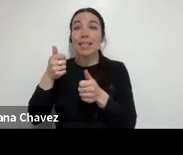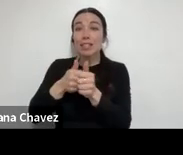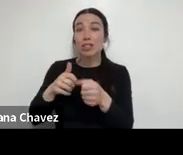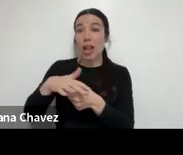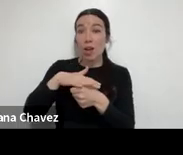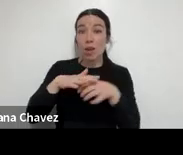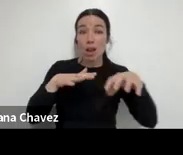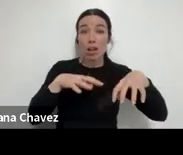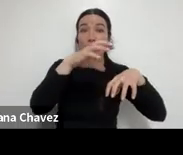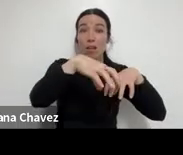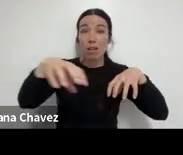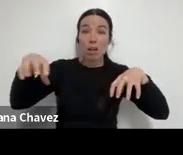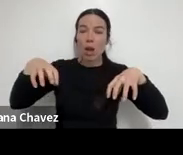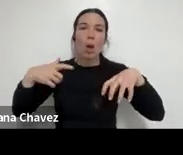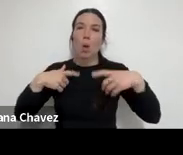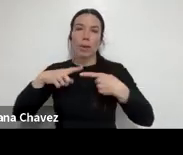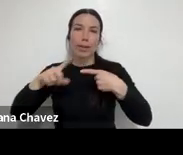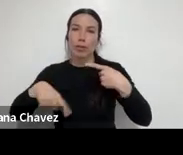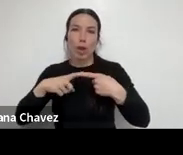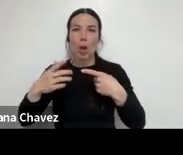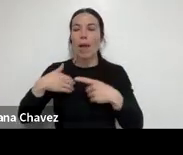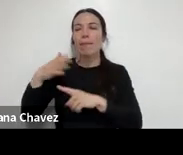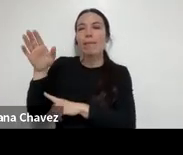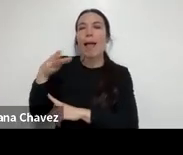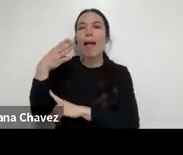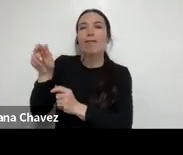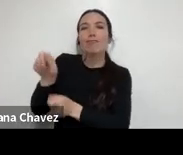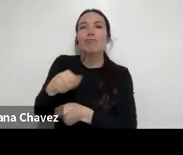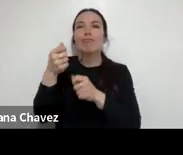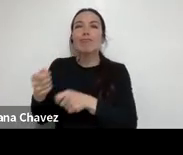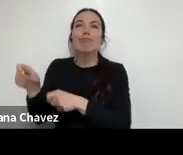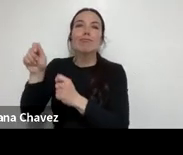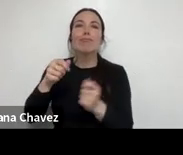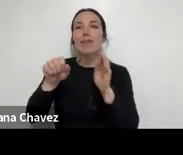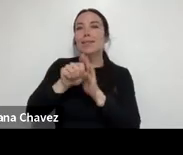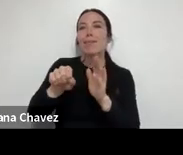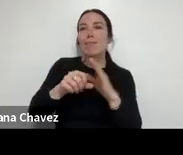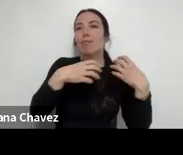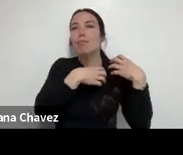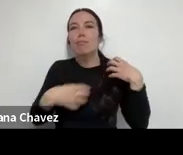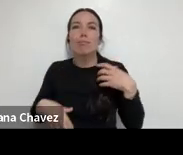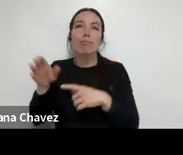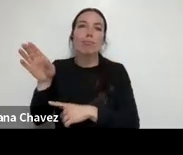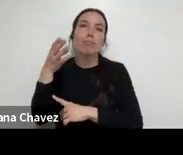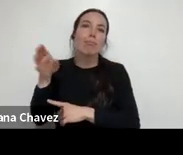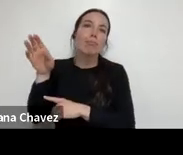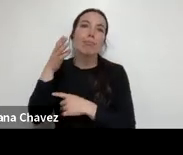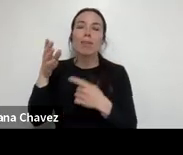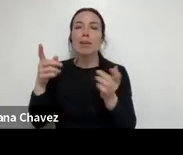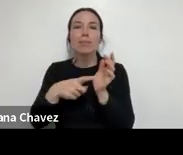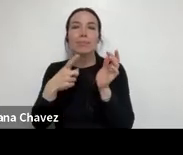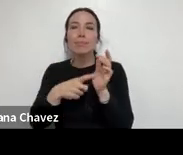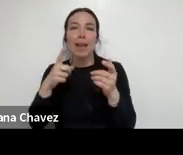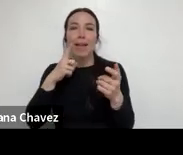Um, Throughout the year, they have different street parties, different cultural, social centers for people